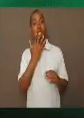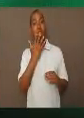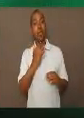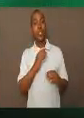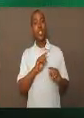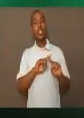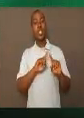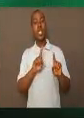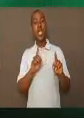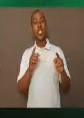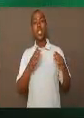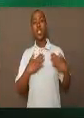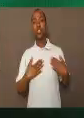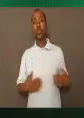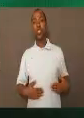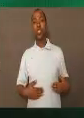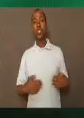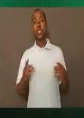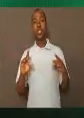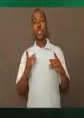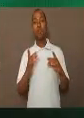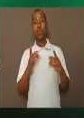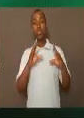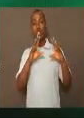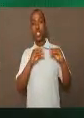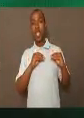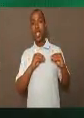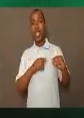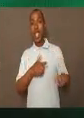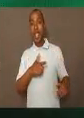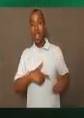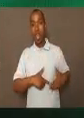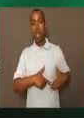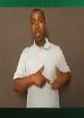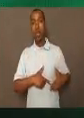various areas in the body and the lungs.